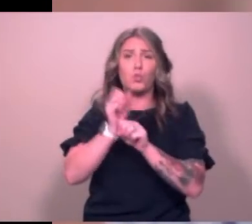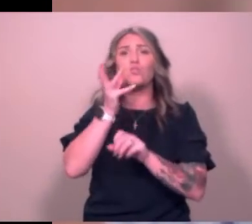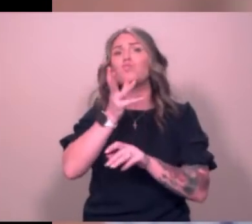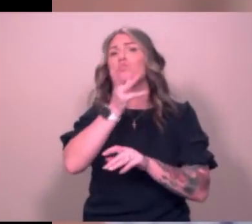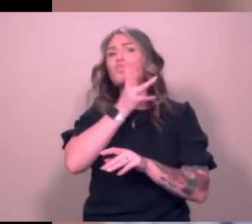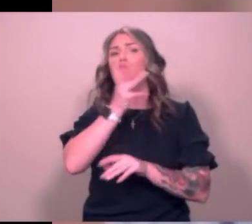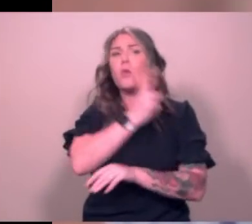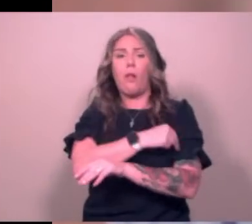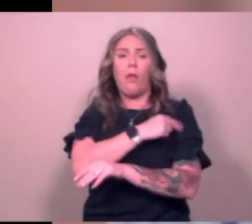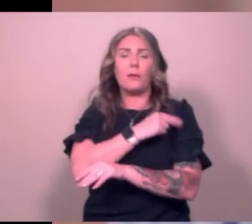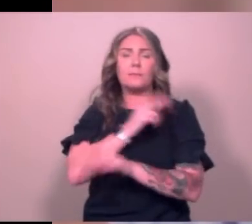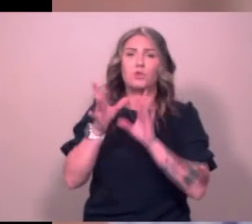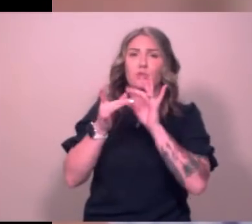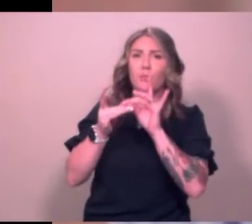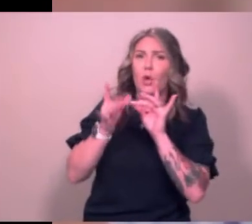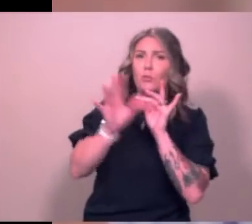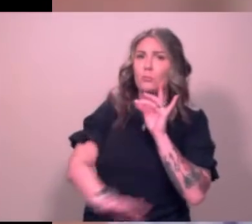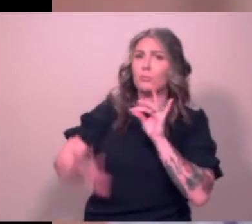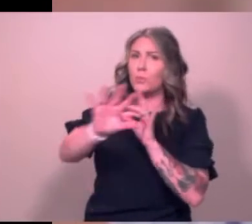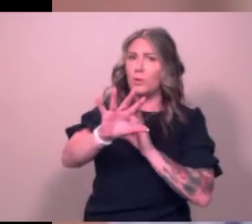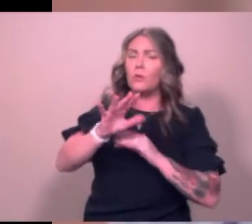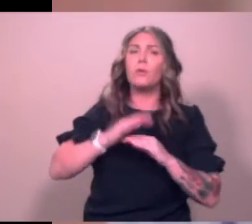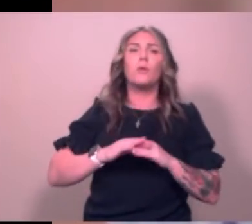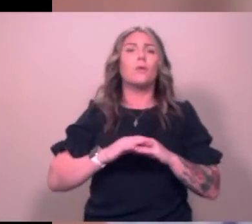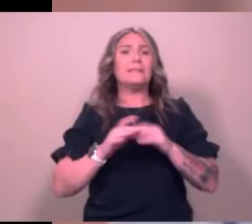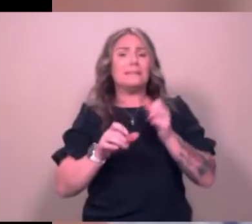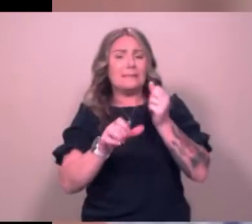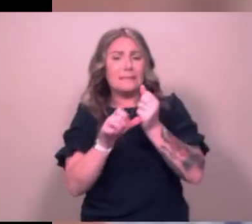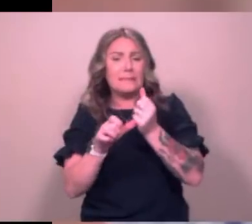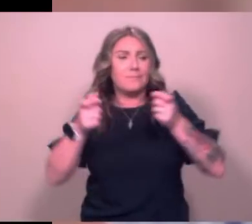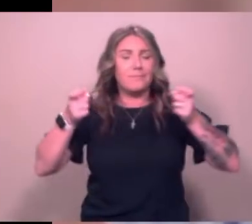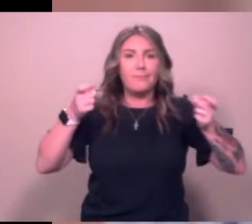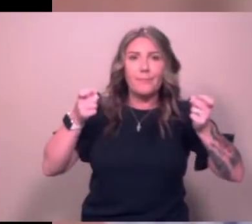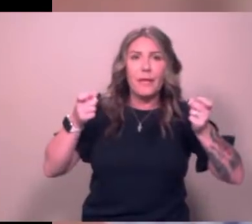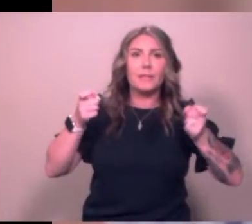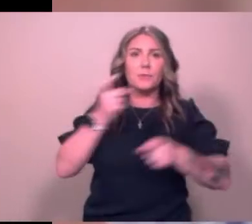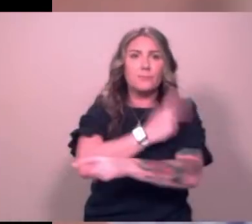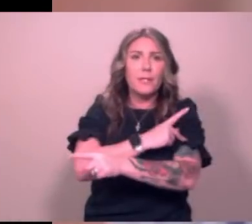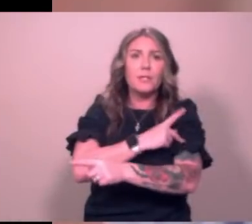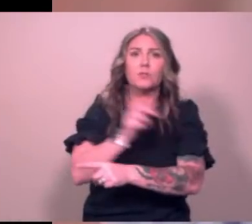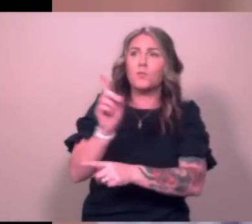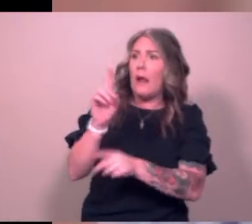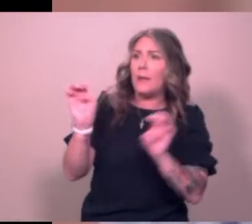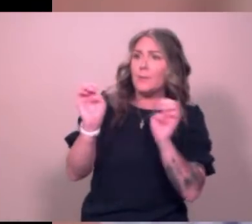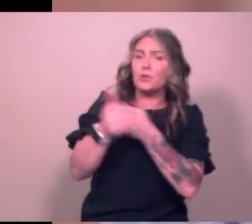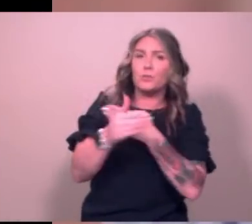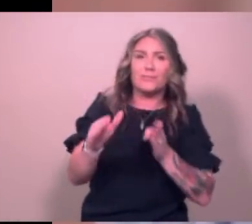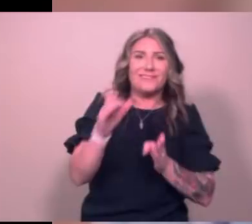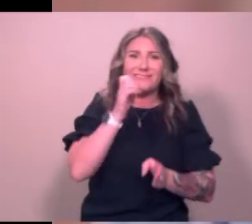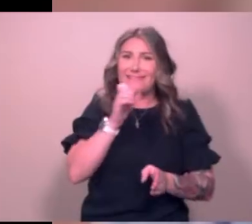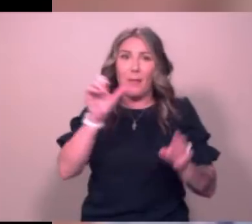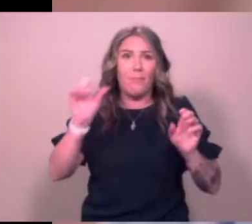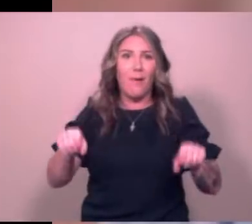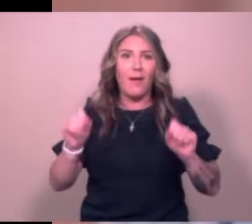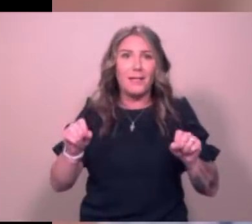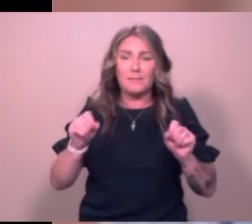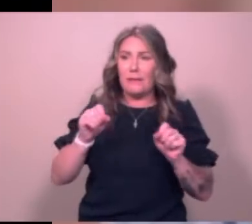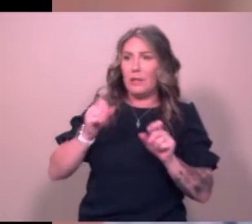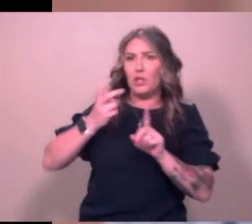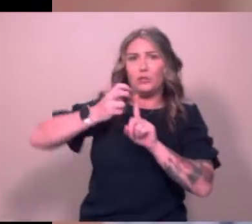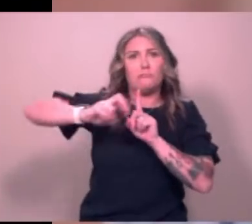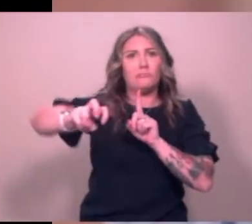partners across the region, assisting them in managing patients in the emergency room because it's just not possible to transfer